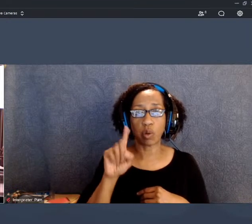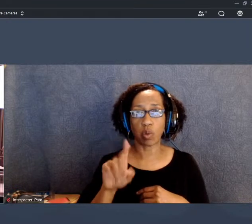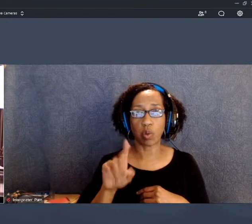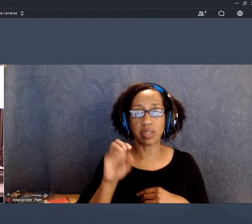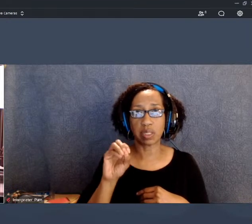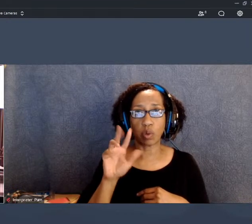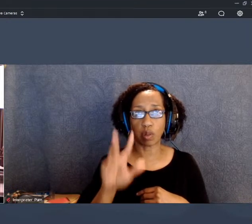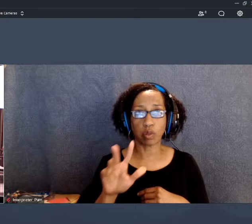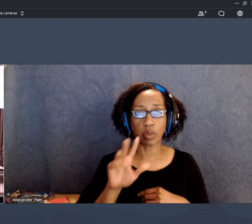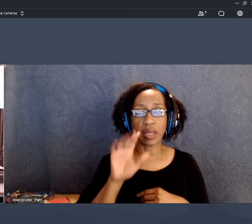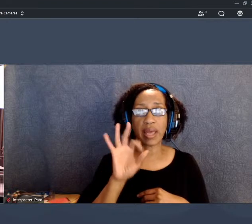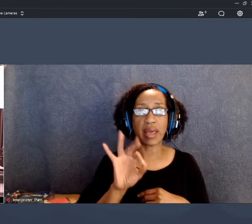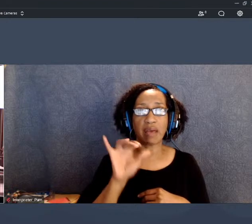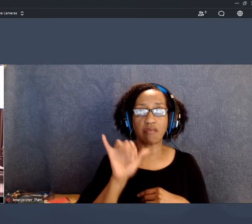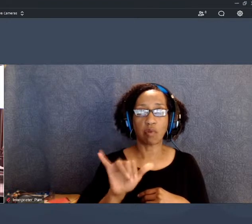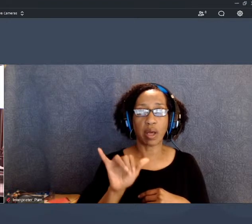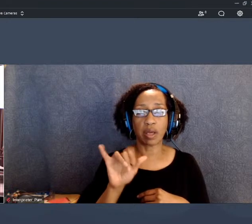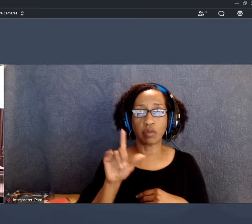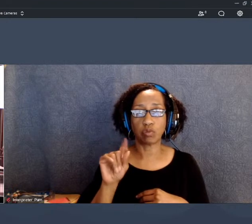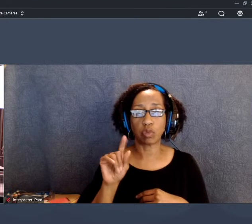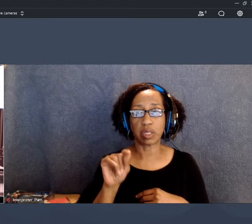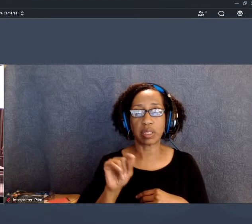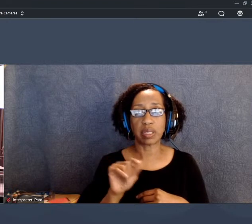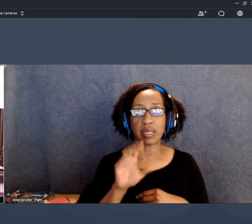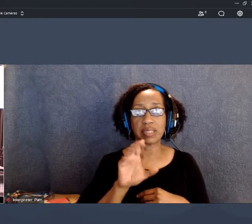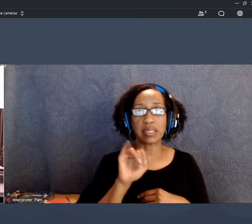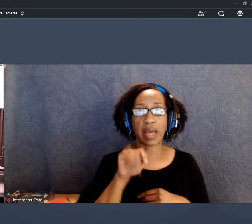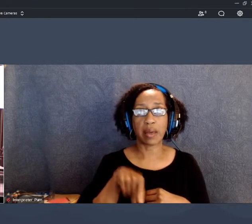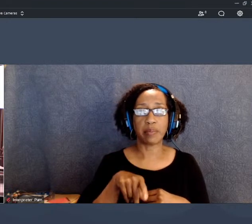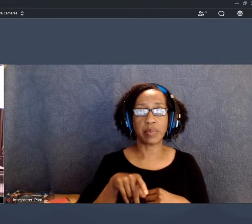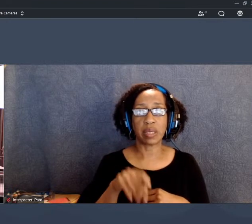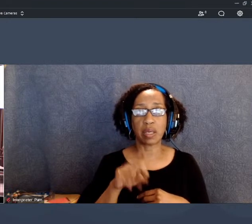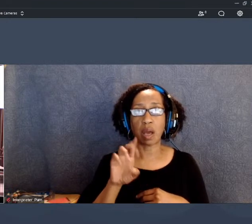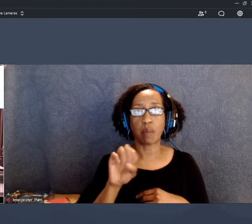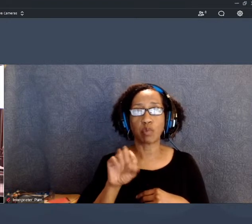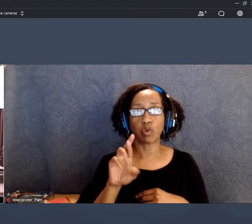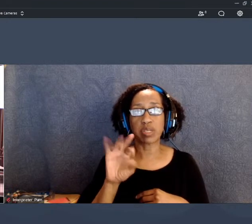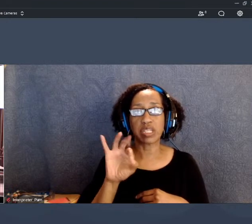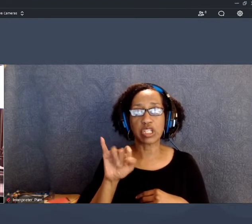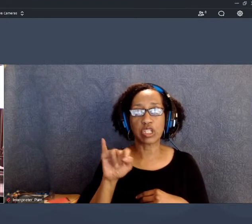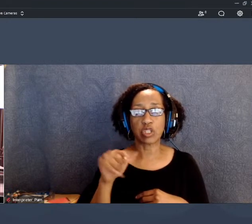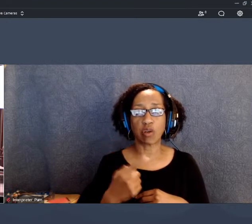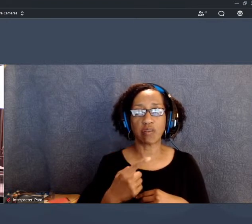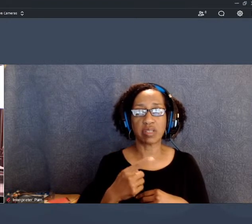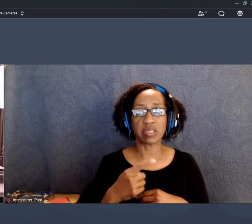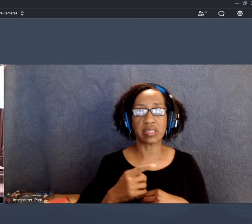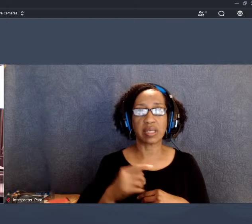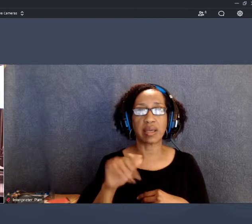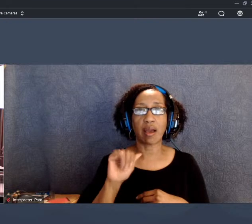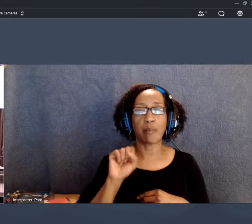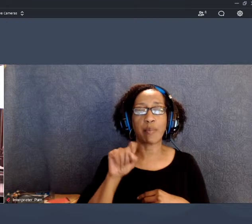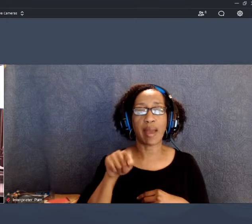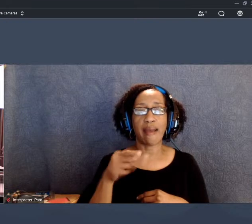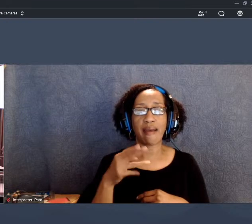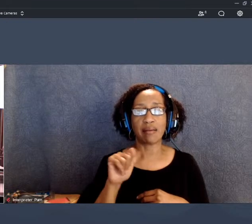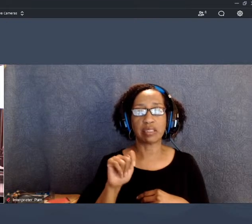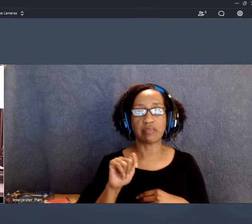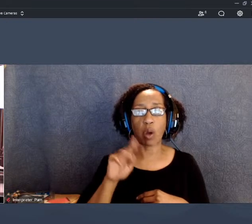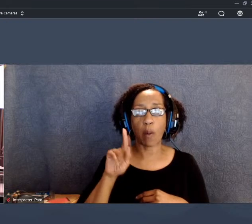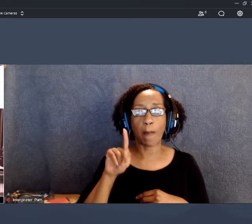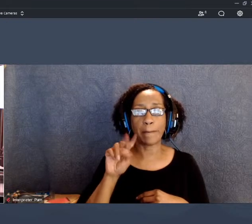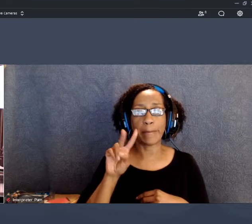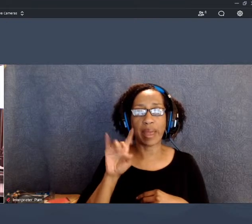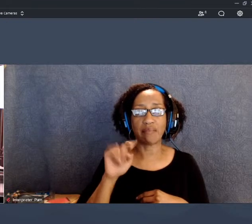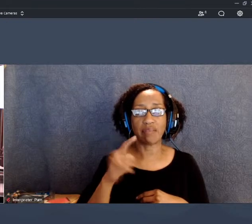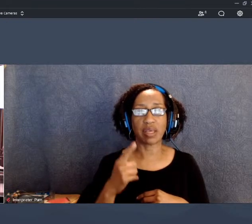20103, FY20, CIP resurfacing Group 2 asphalt paving. This resolution is sponsored by the